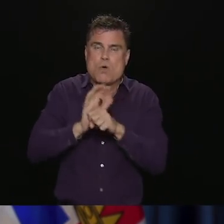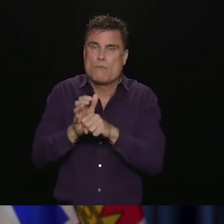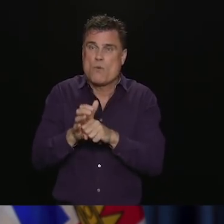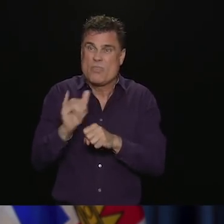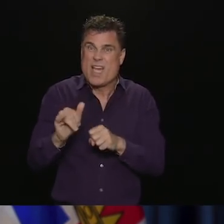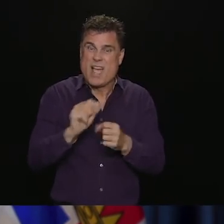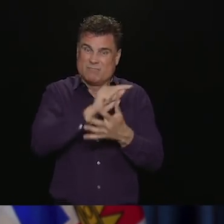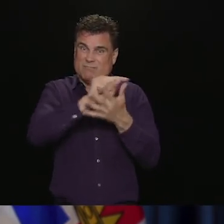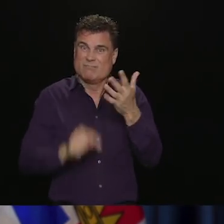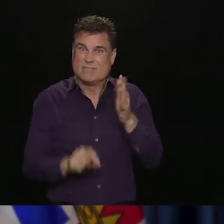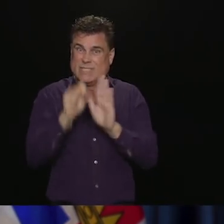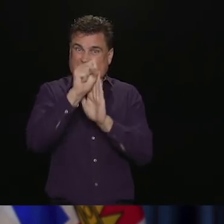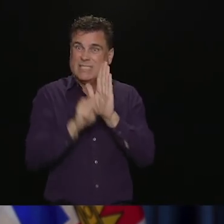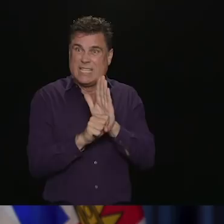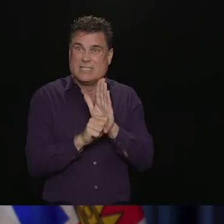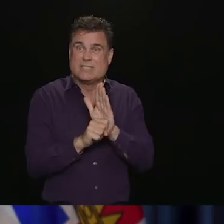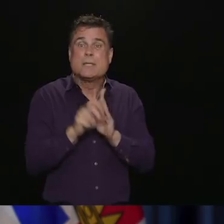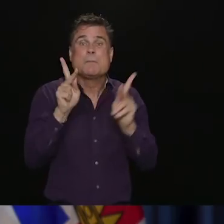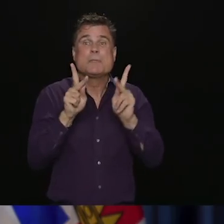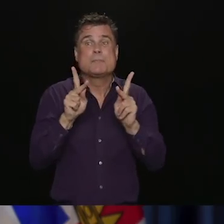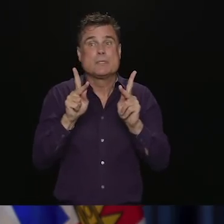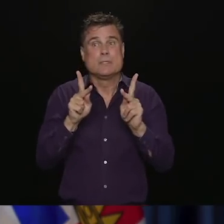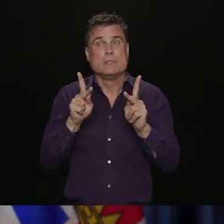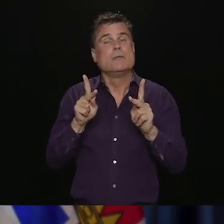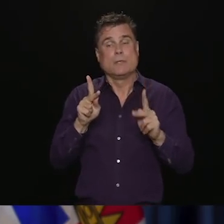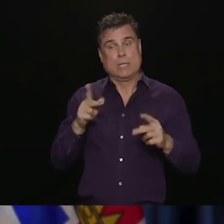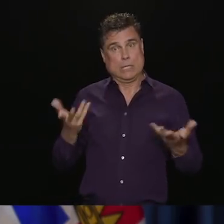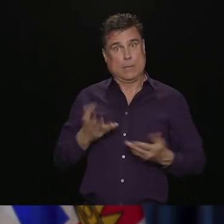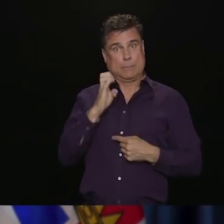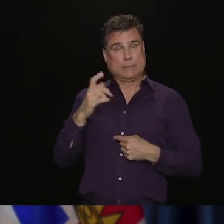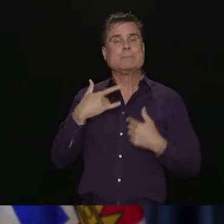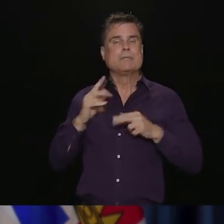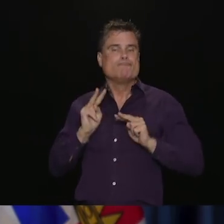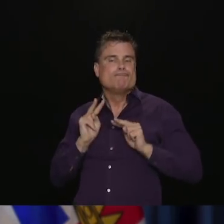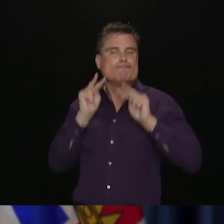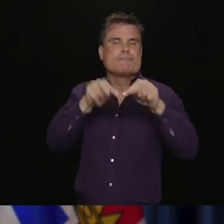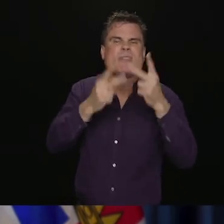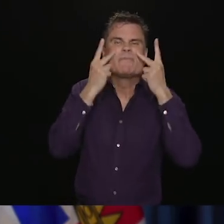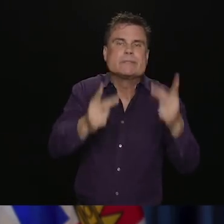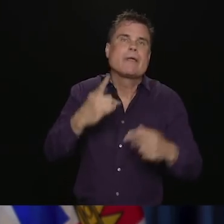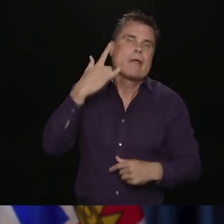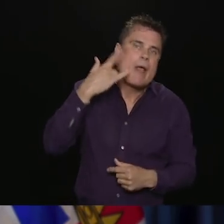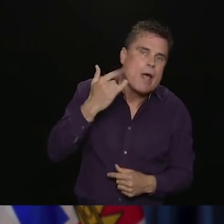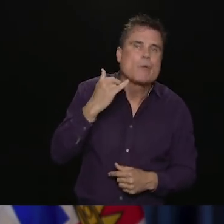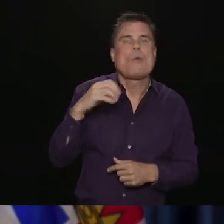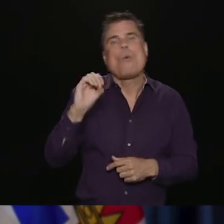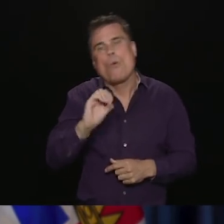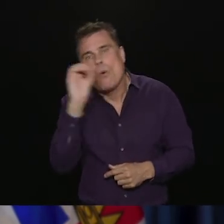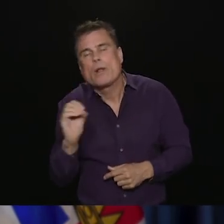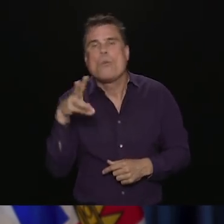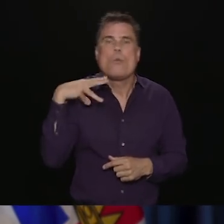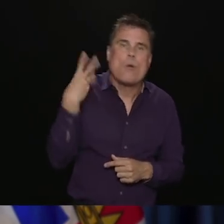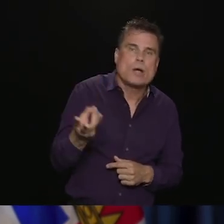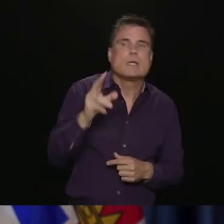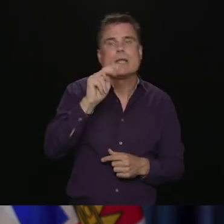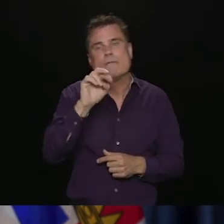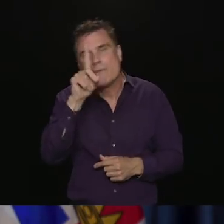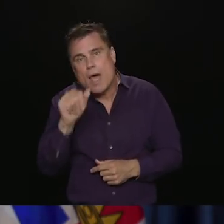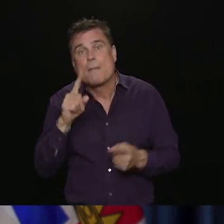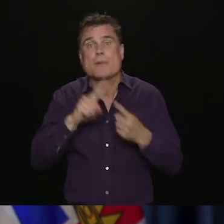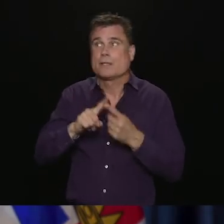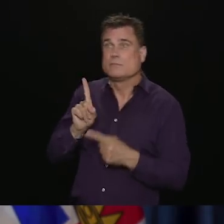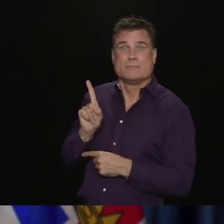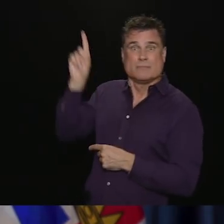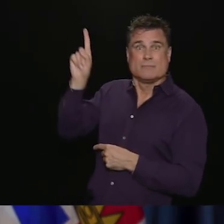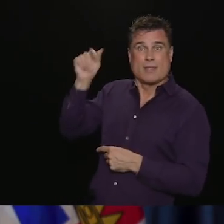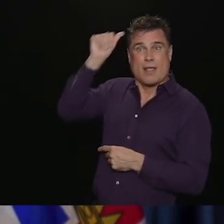to our province. Alaska has seen significant increases. And of course, Alberta yesterday saw its highest case count since May the 16th.